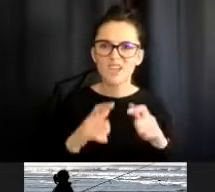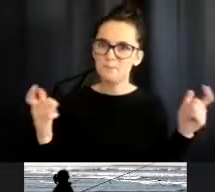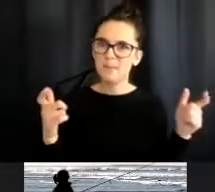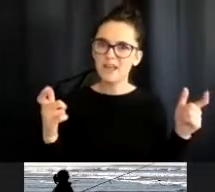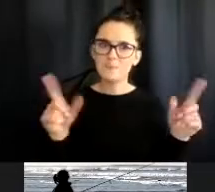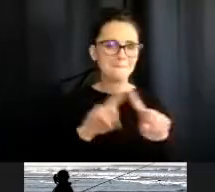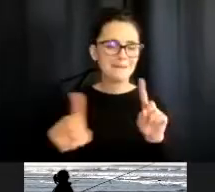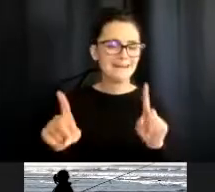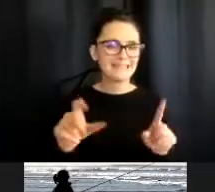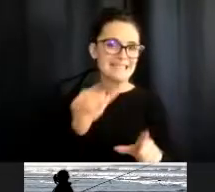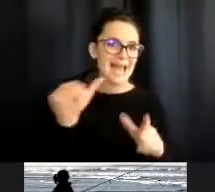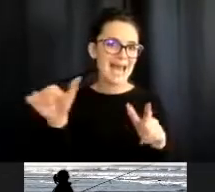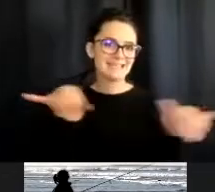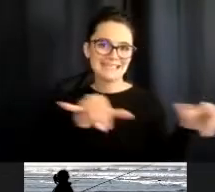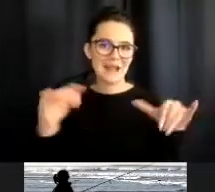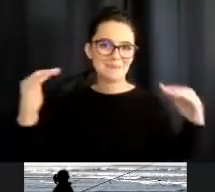quite as big